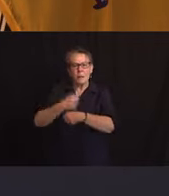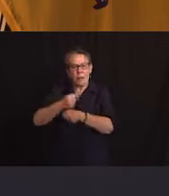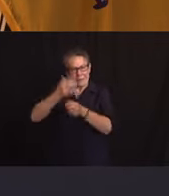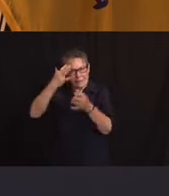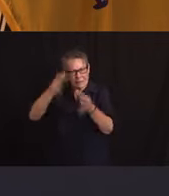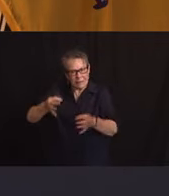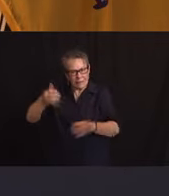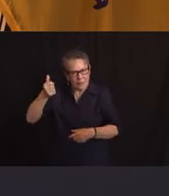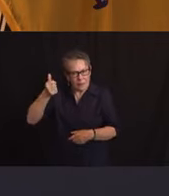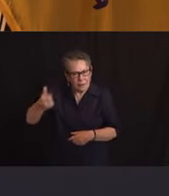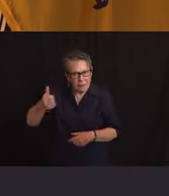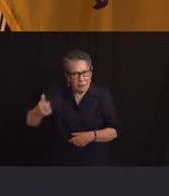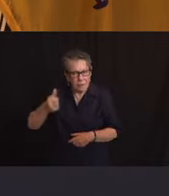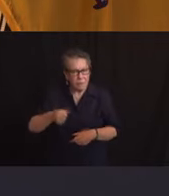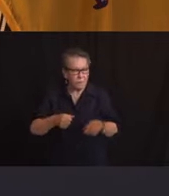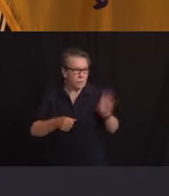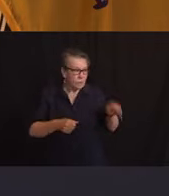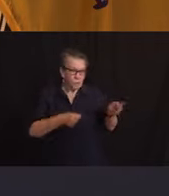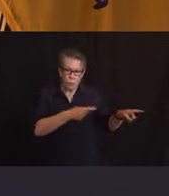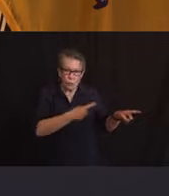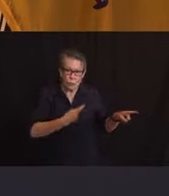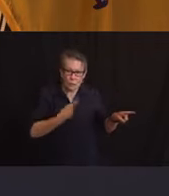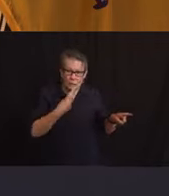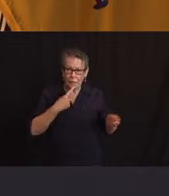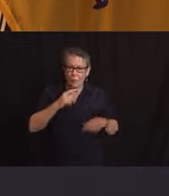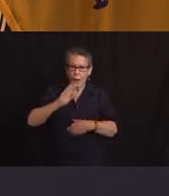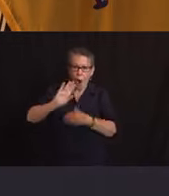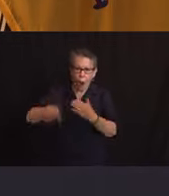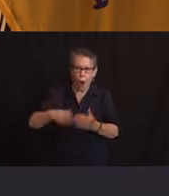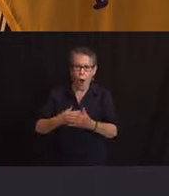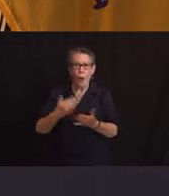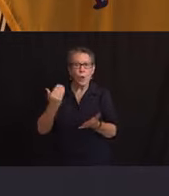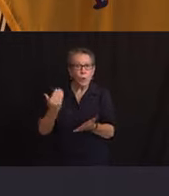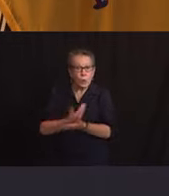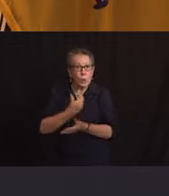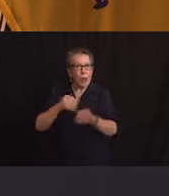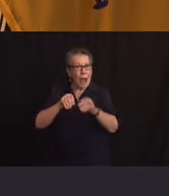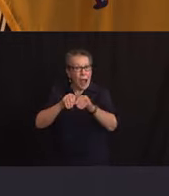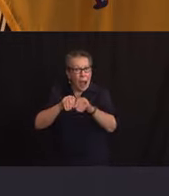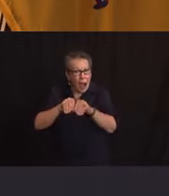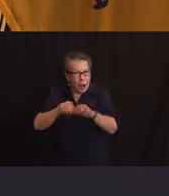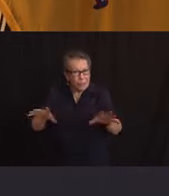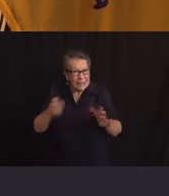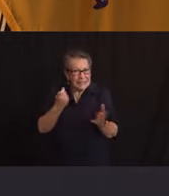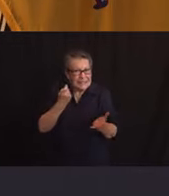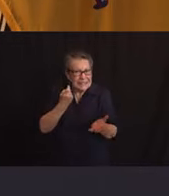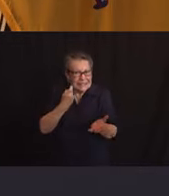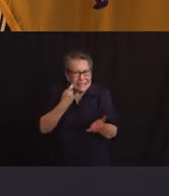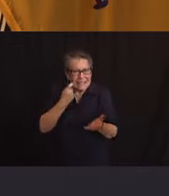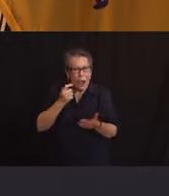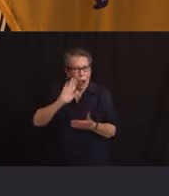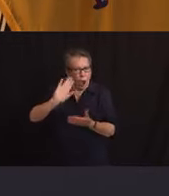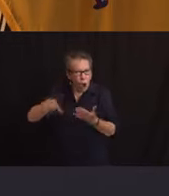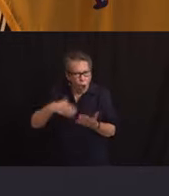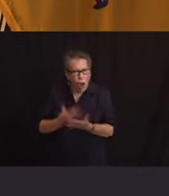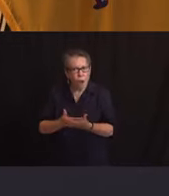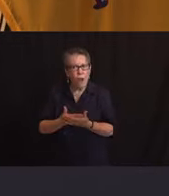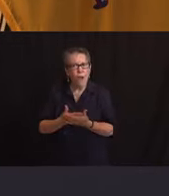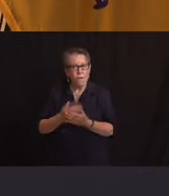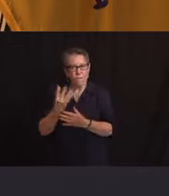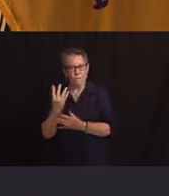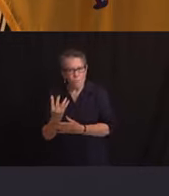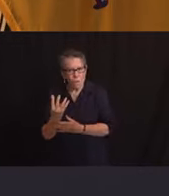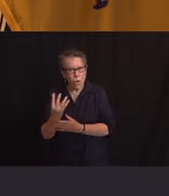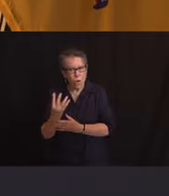I believe the entirety of the new outbreaks at long-term care that you have referred to today, all of them, and there aren't many, there's like 4 of them,